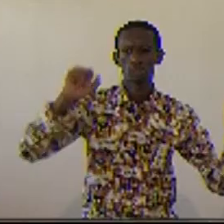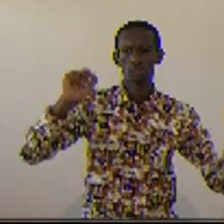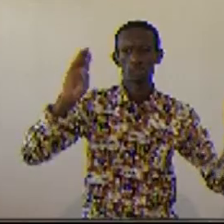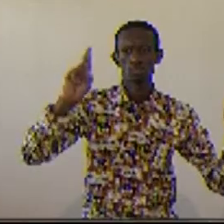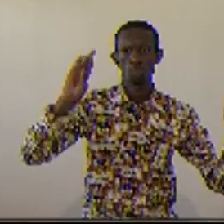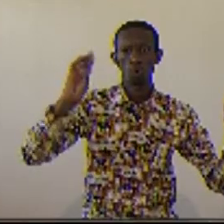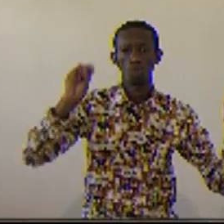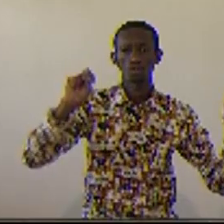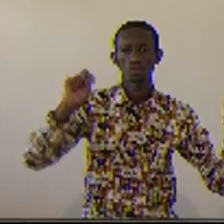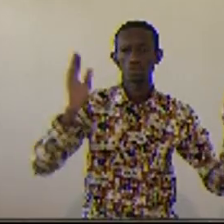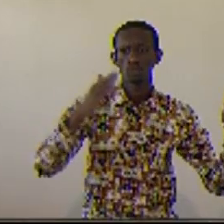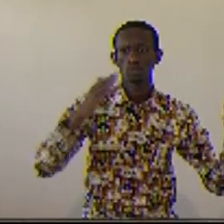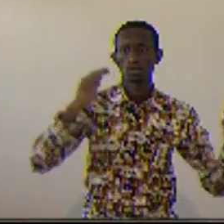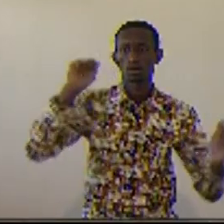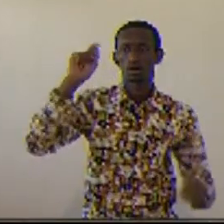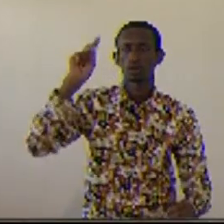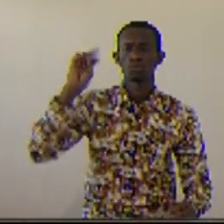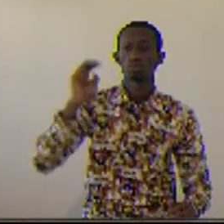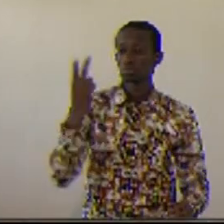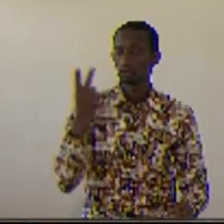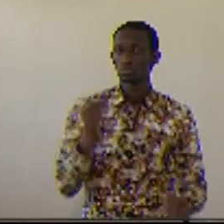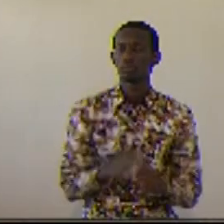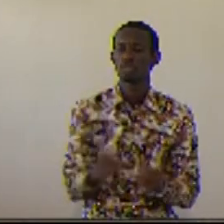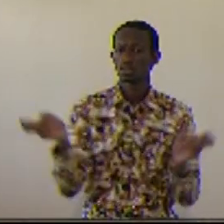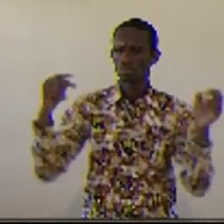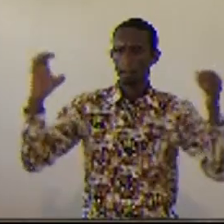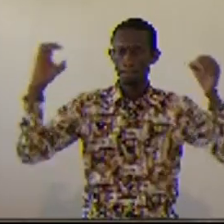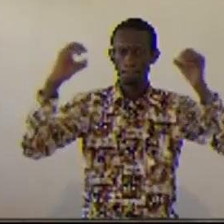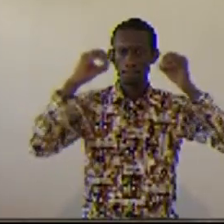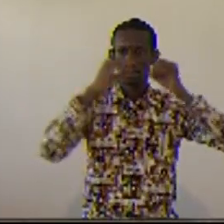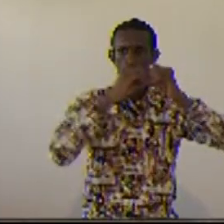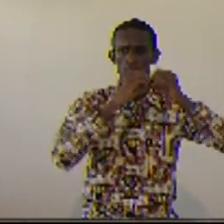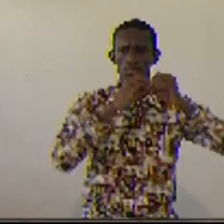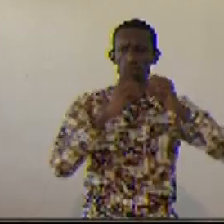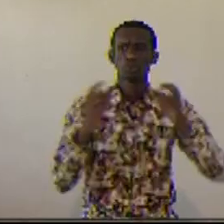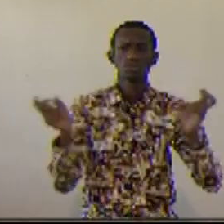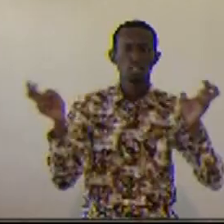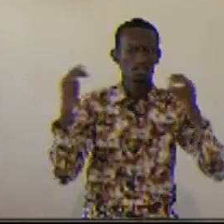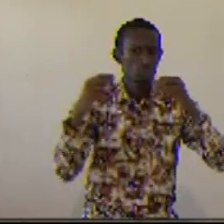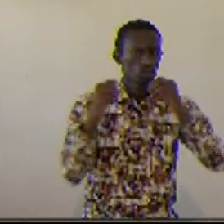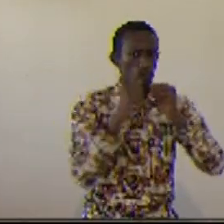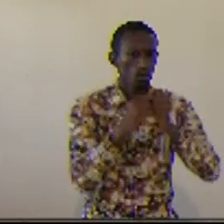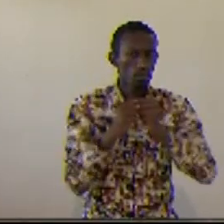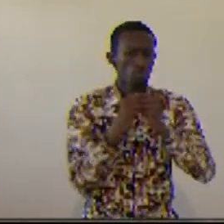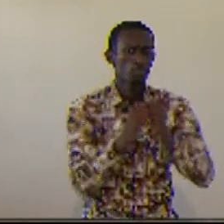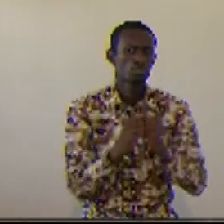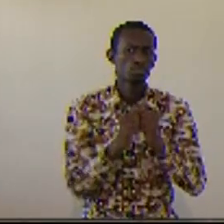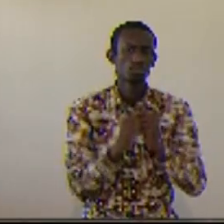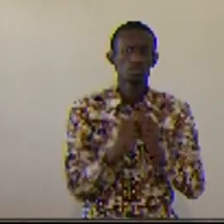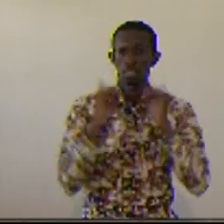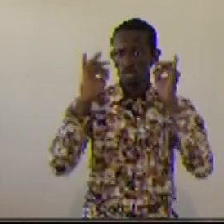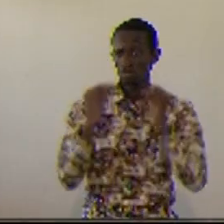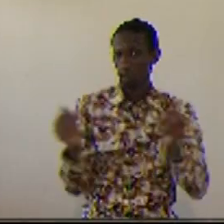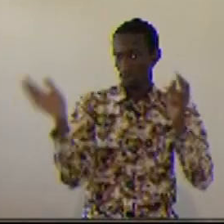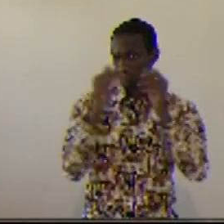is these two orbitals which come head to head. When they overlap